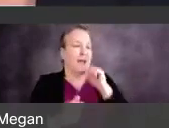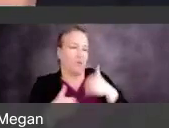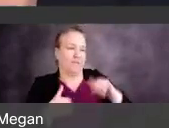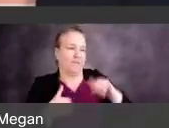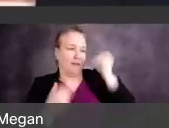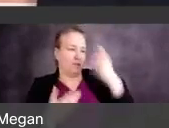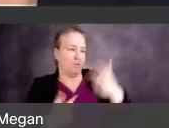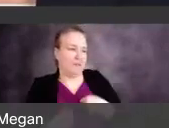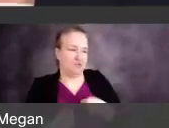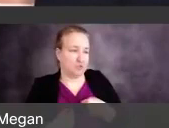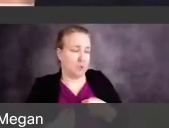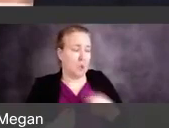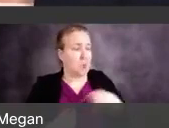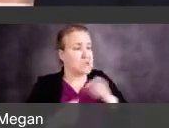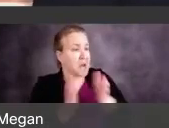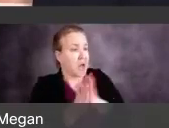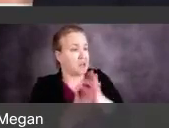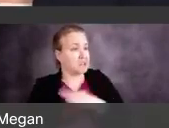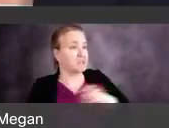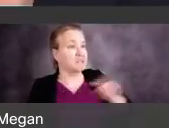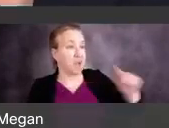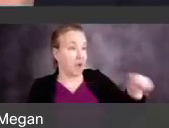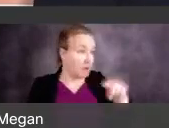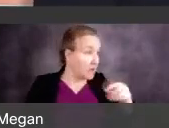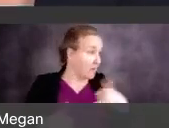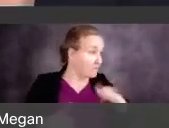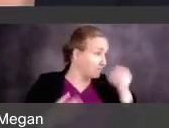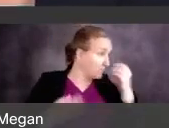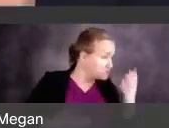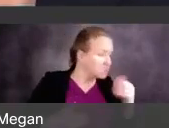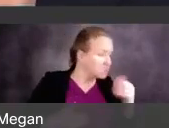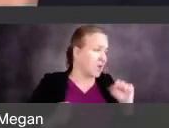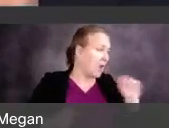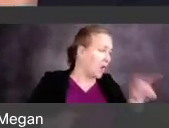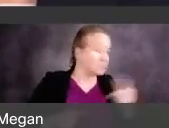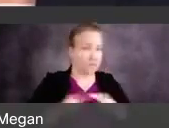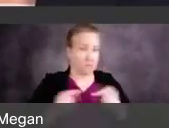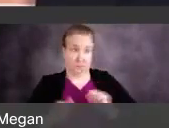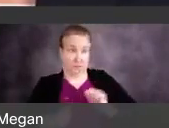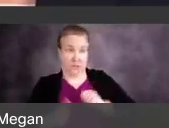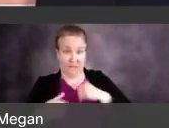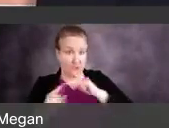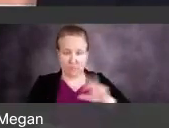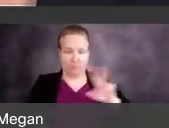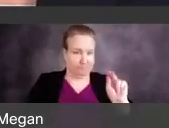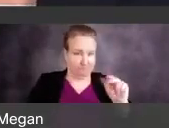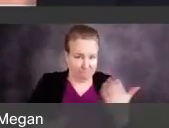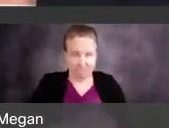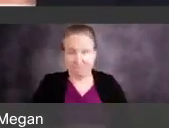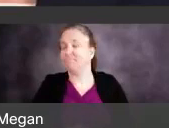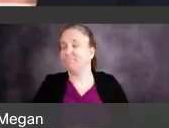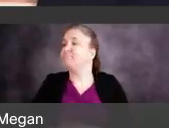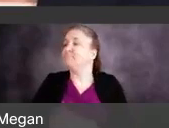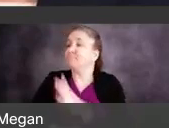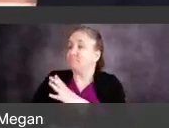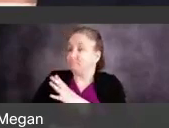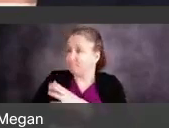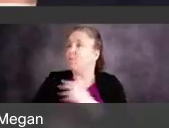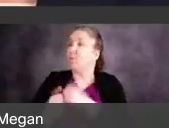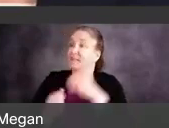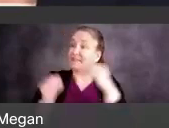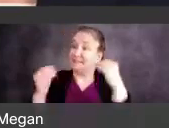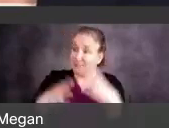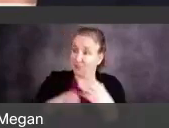information. We can certainly ask our staff if they have that, but I don't have that answer. And then when it comes to getting teachers